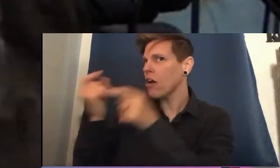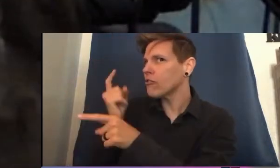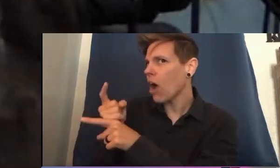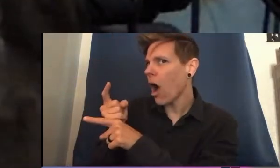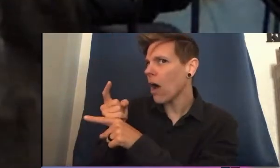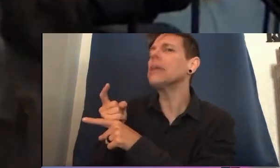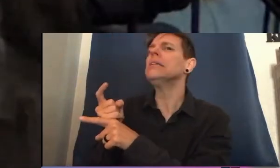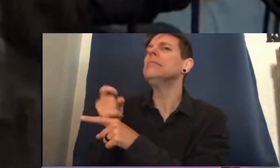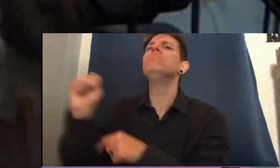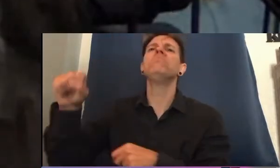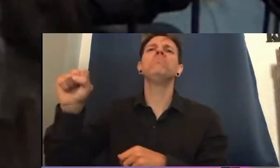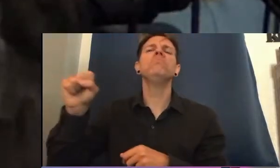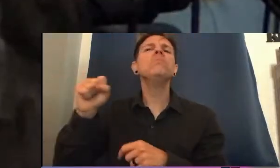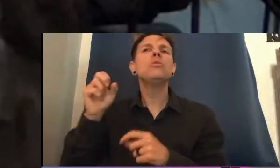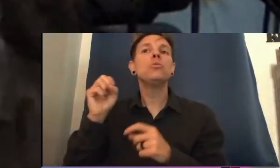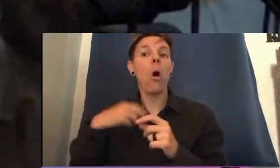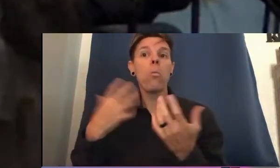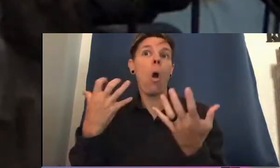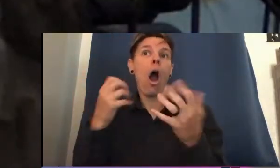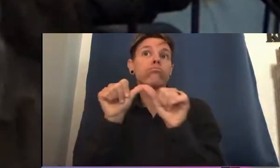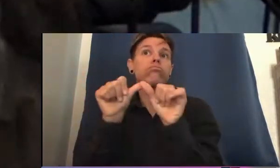great. Thanks for having me this morning.